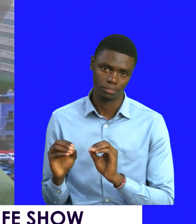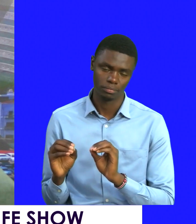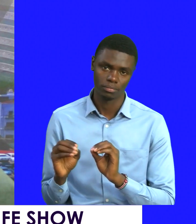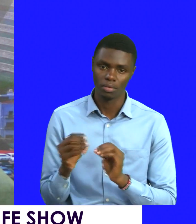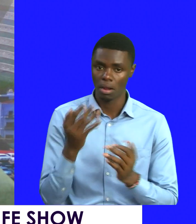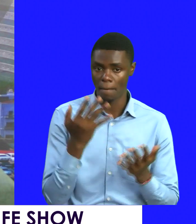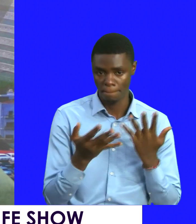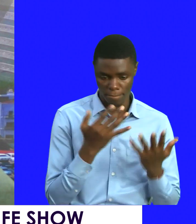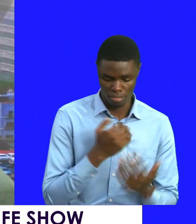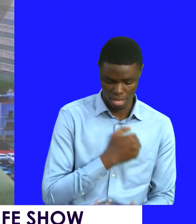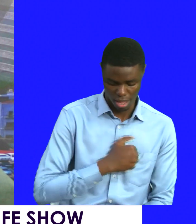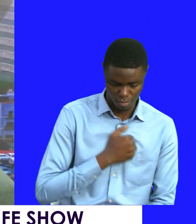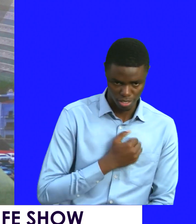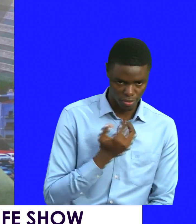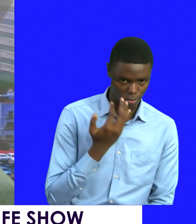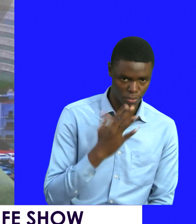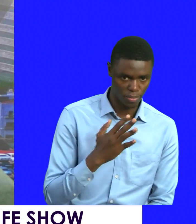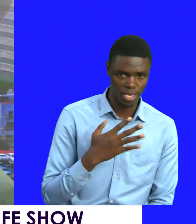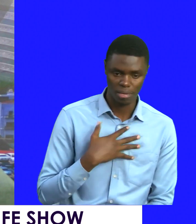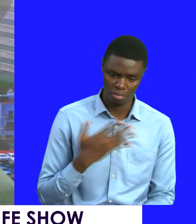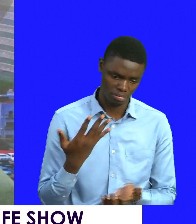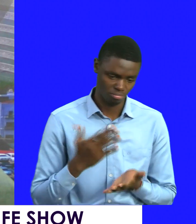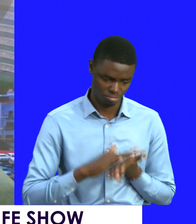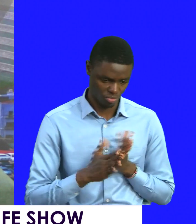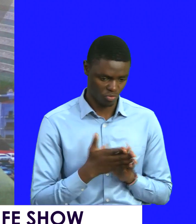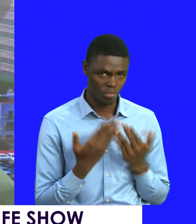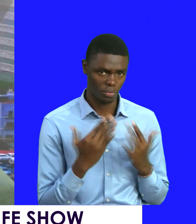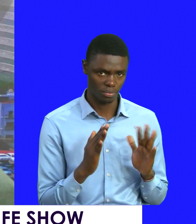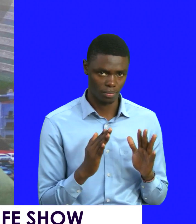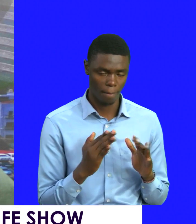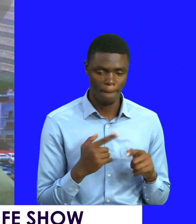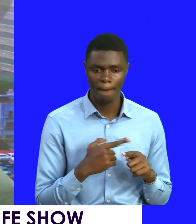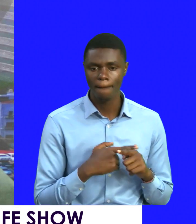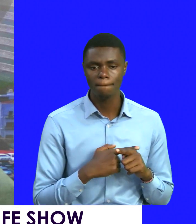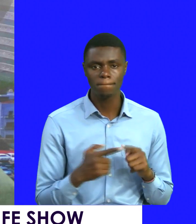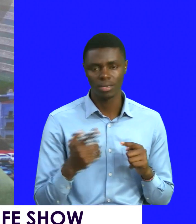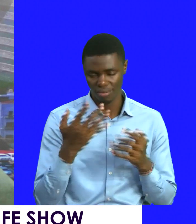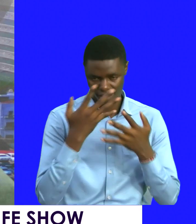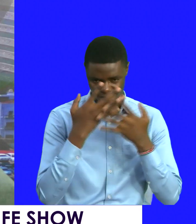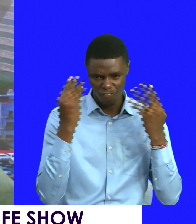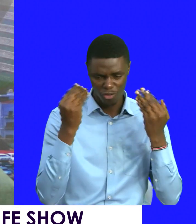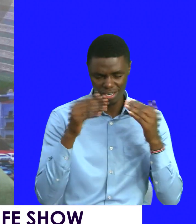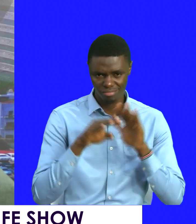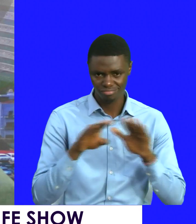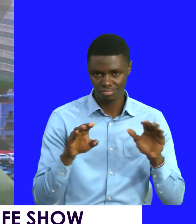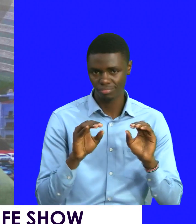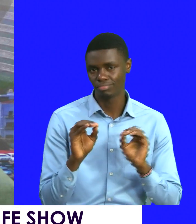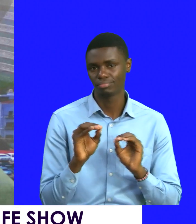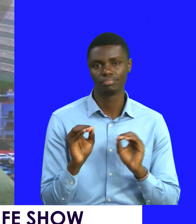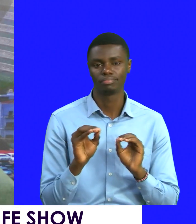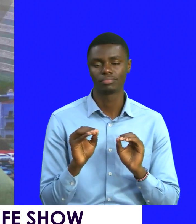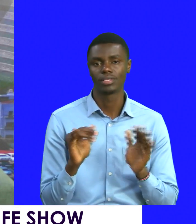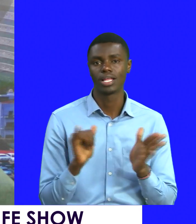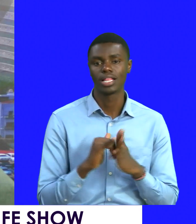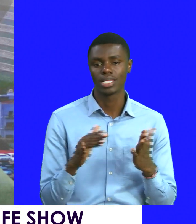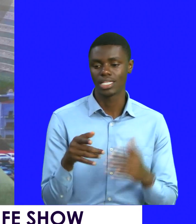You may apologize and you may be forgiven, but it may never be forgotten. That is